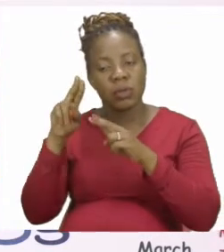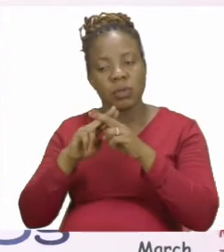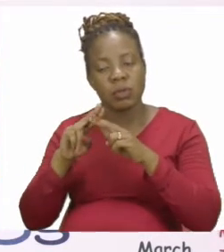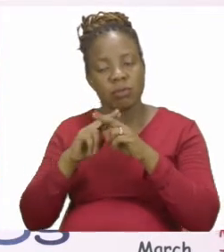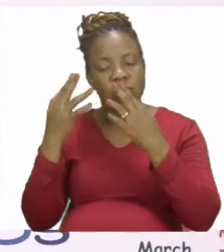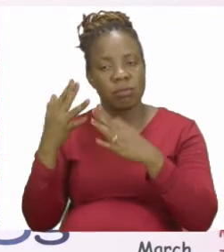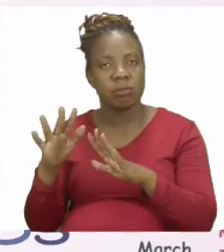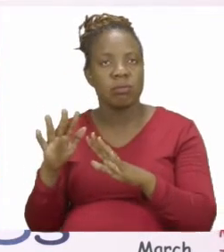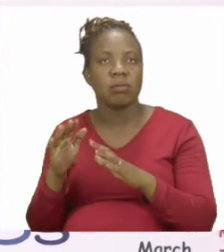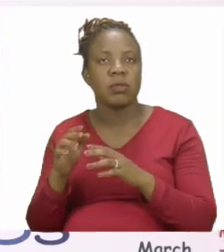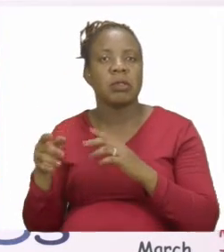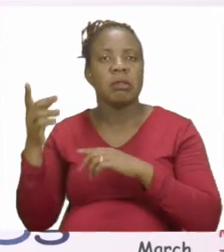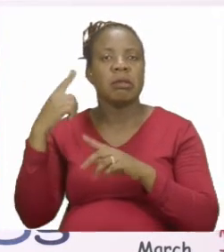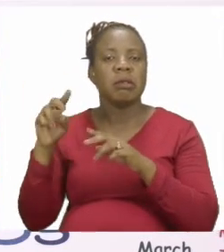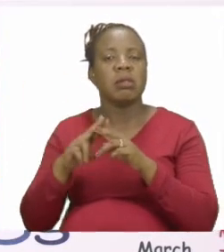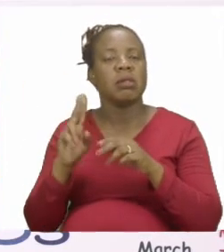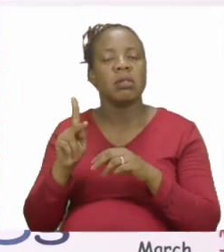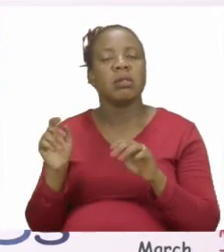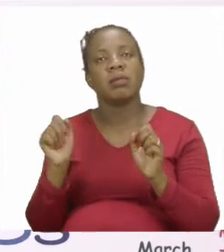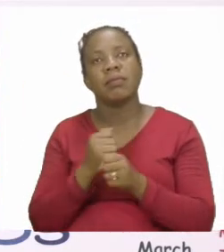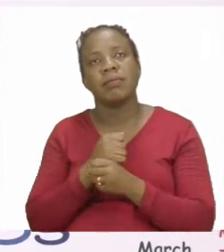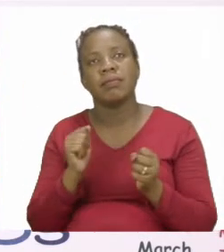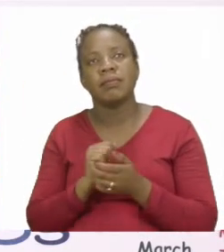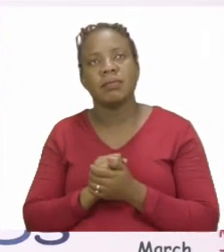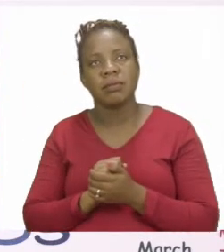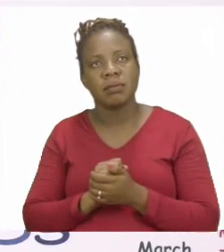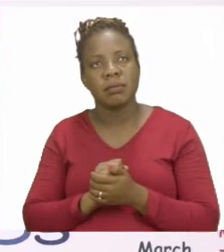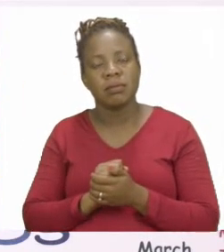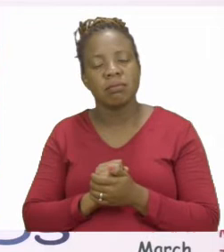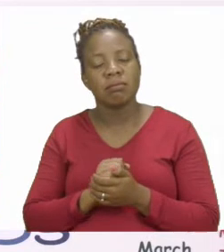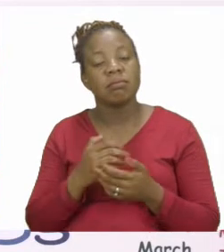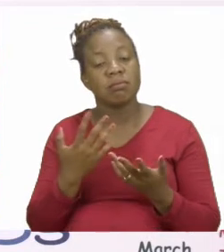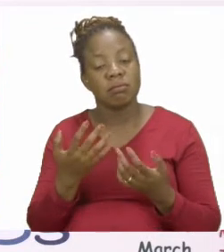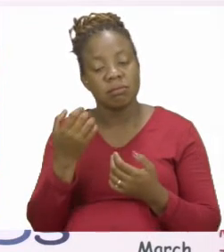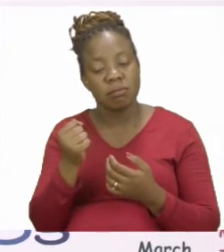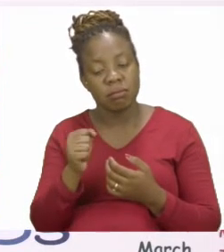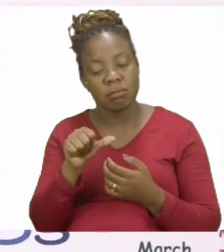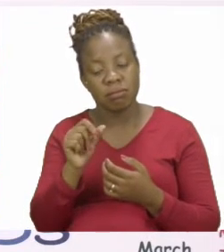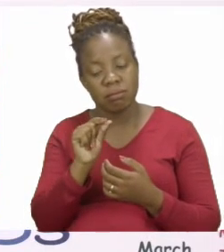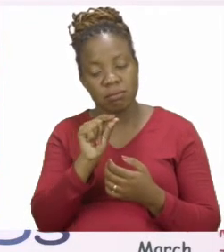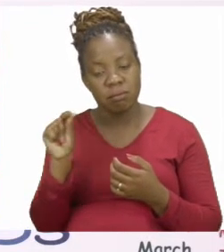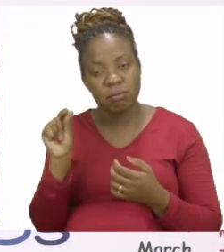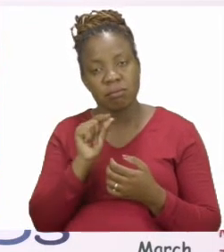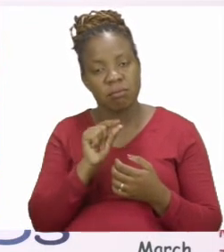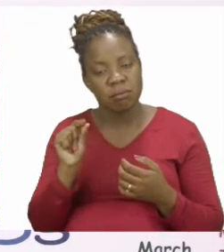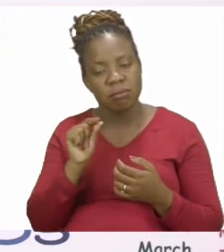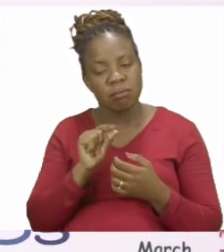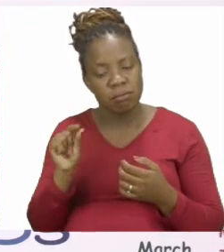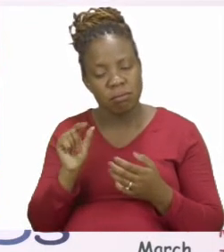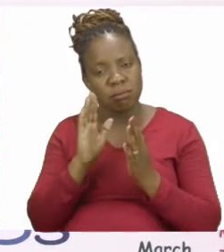already. Now, boys and girls, you still have a few sentences to go. I want you to use the